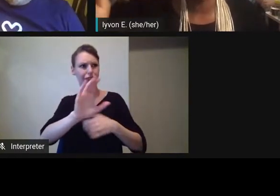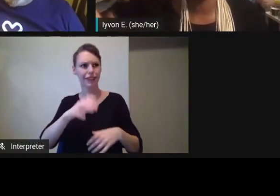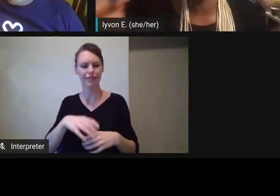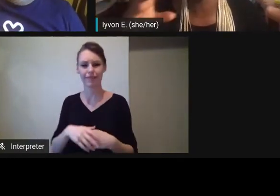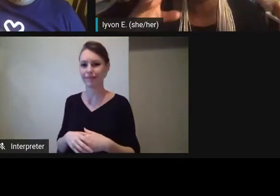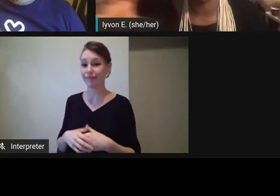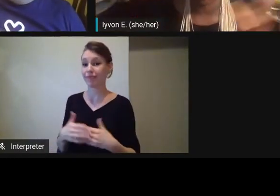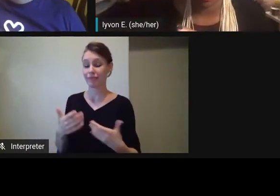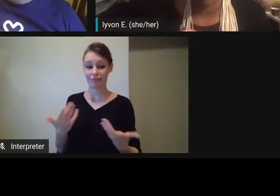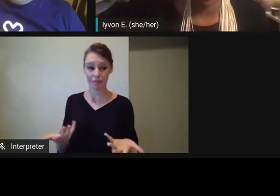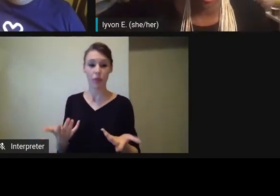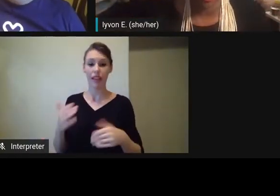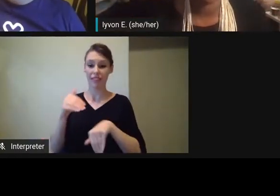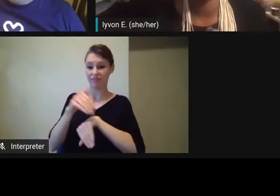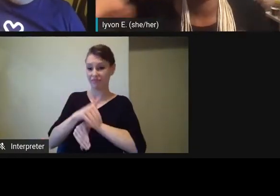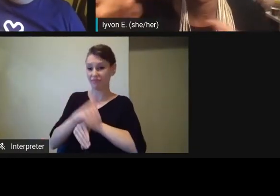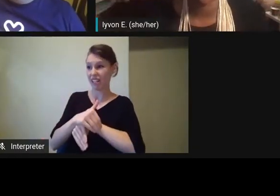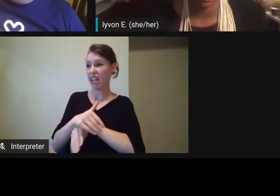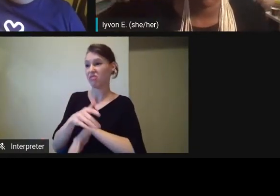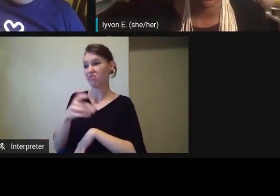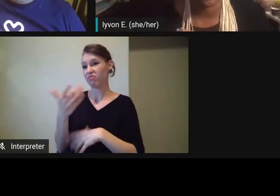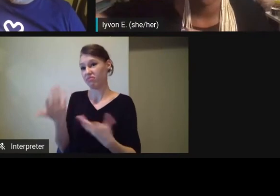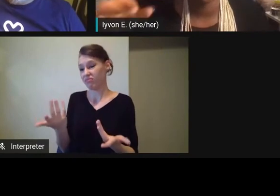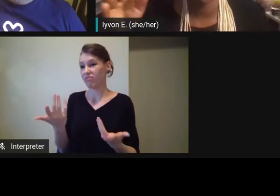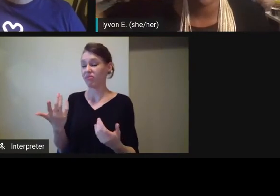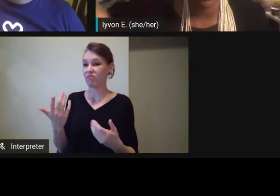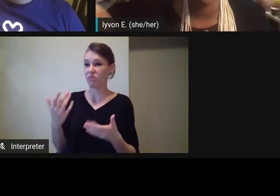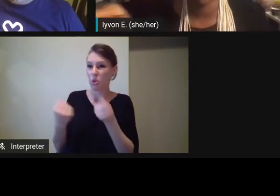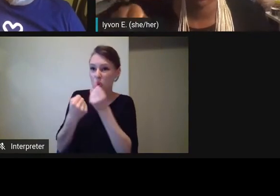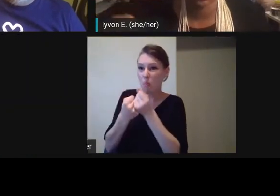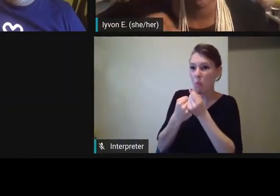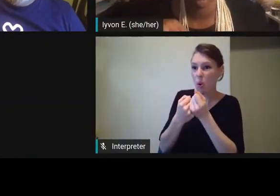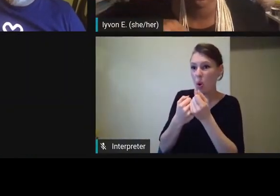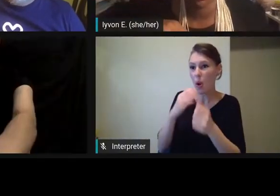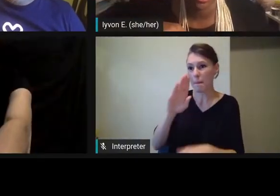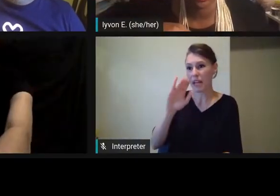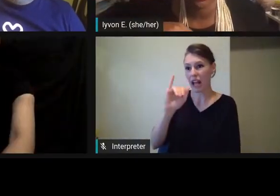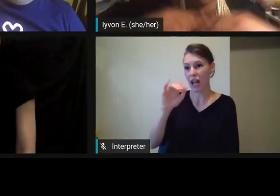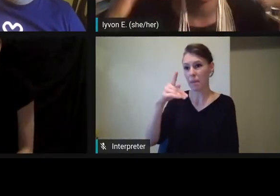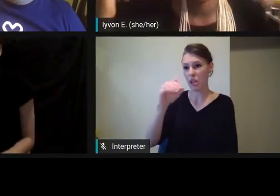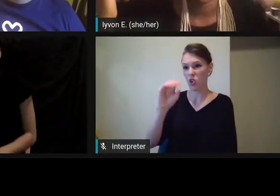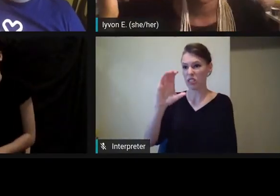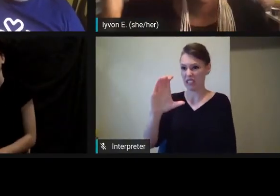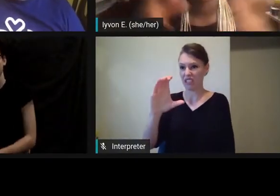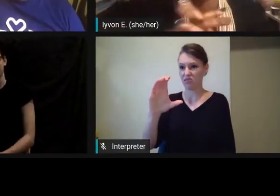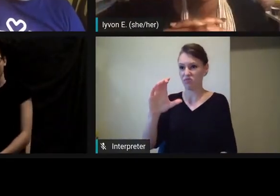a dinner, but also support a BIPOC theater company who would love $200 donation.